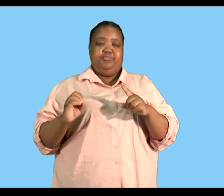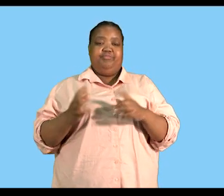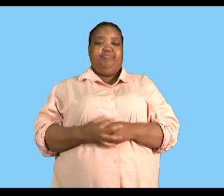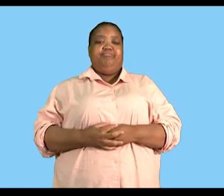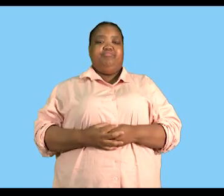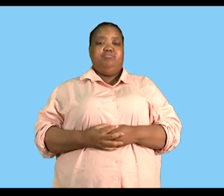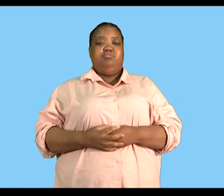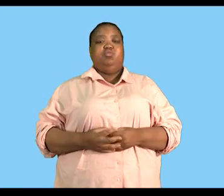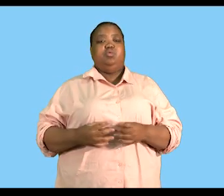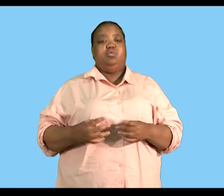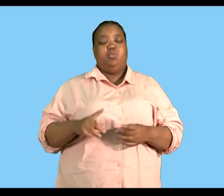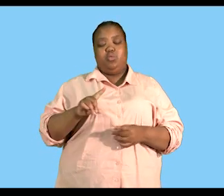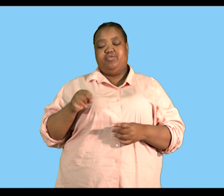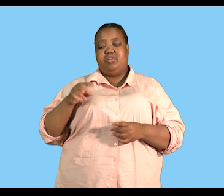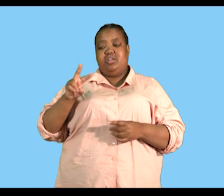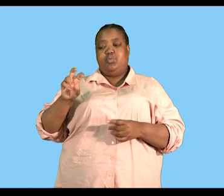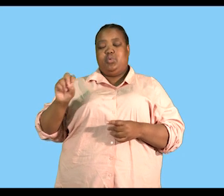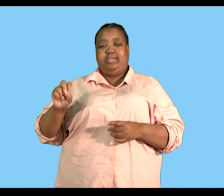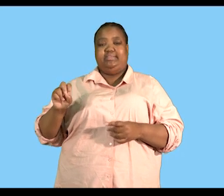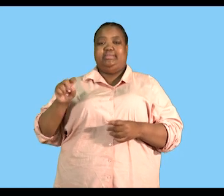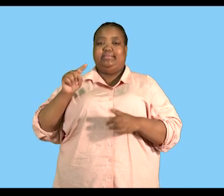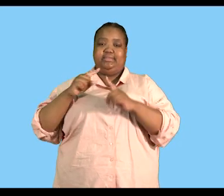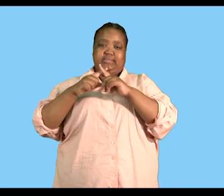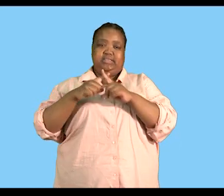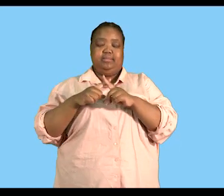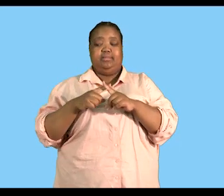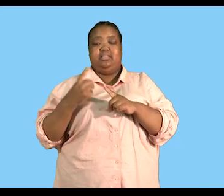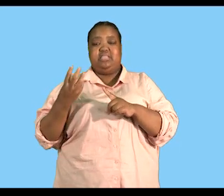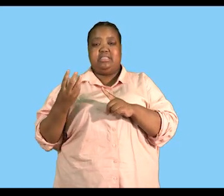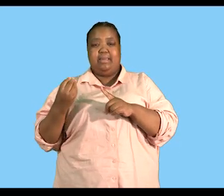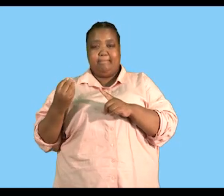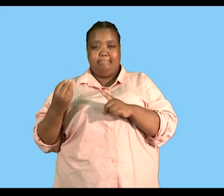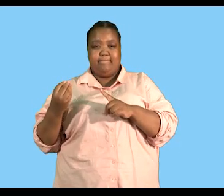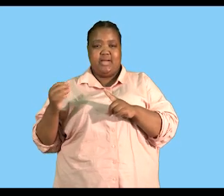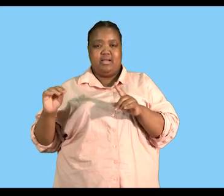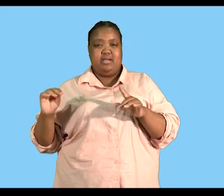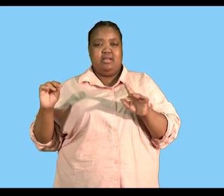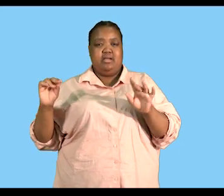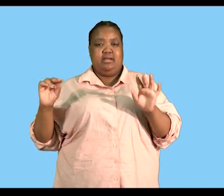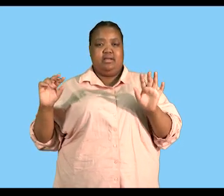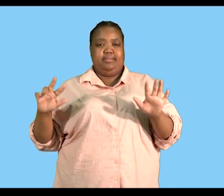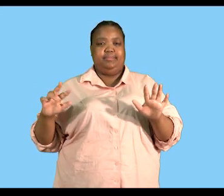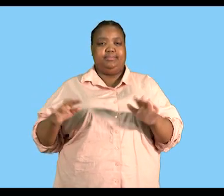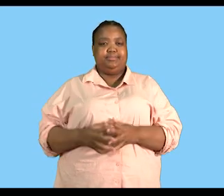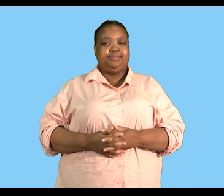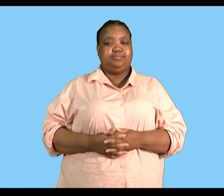going to multiply 120 with our variable, of which is A. So this will give us